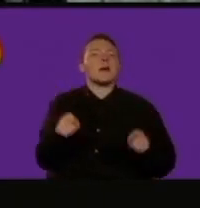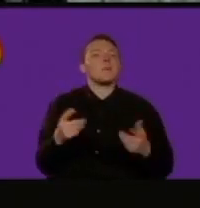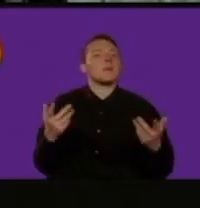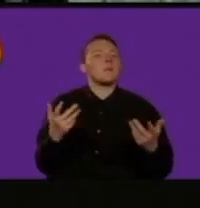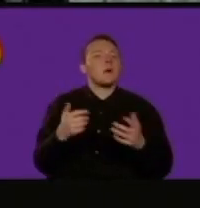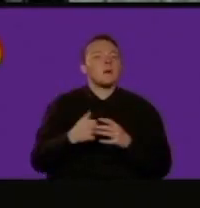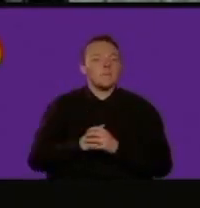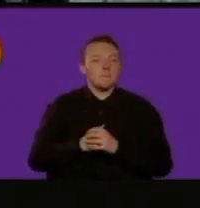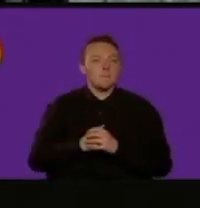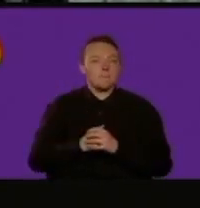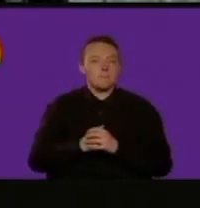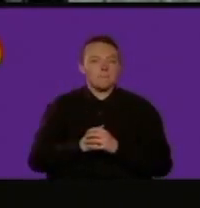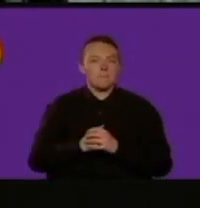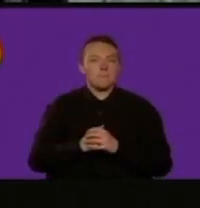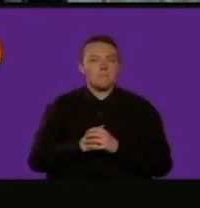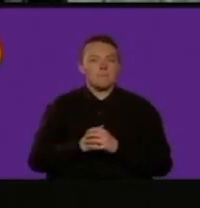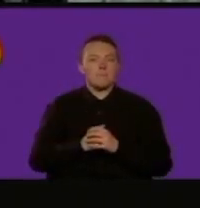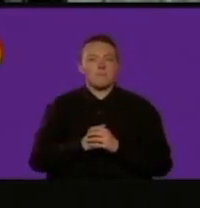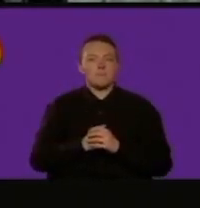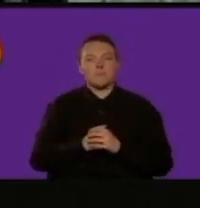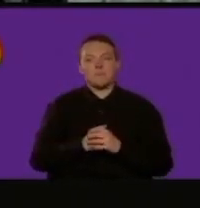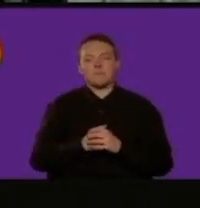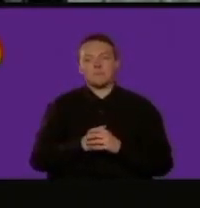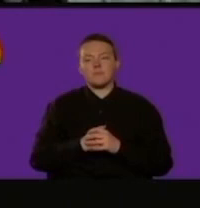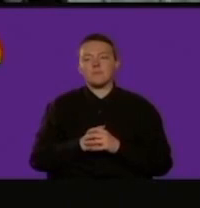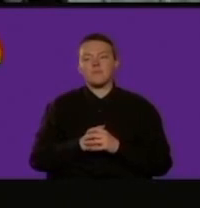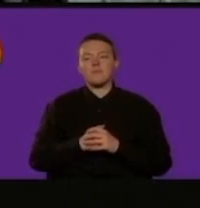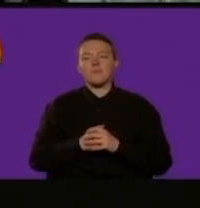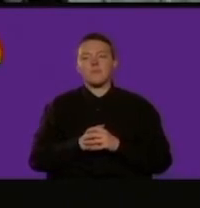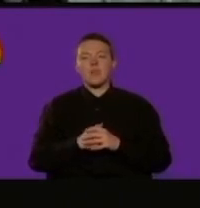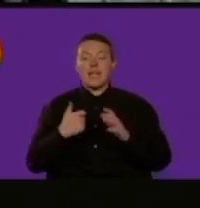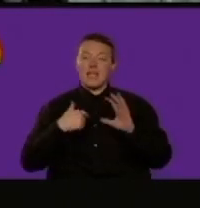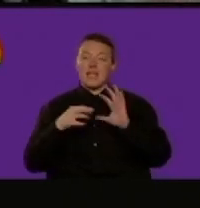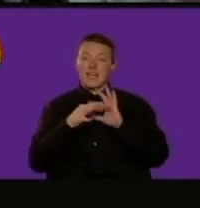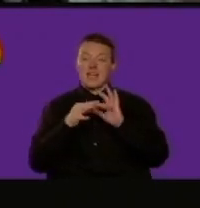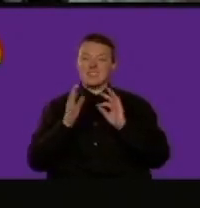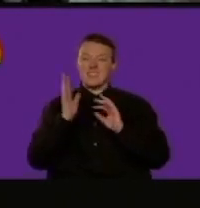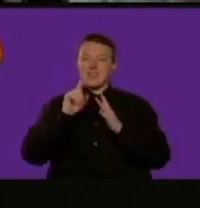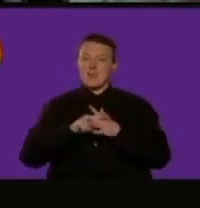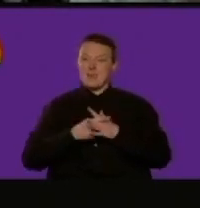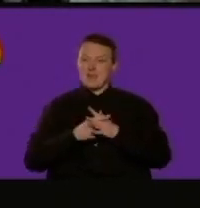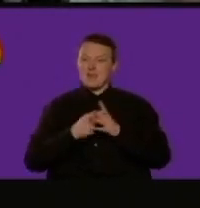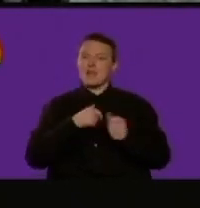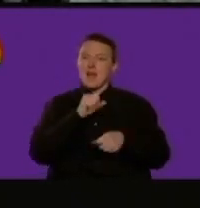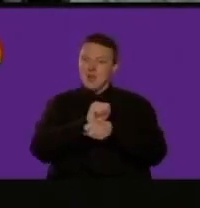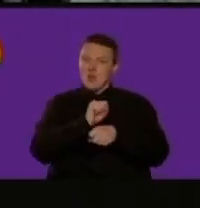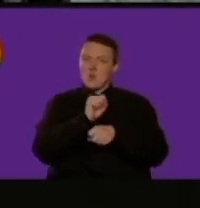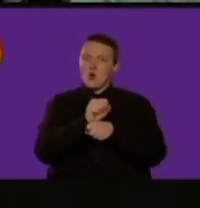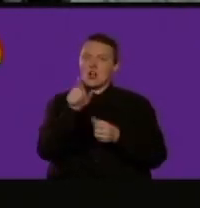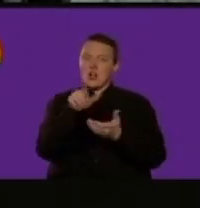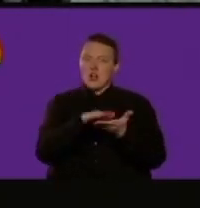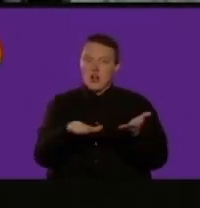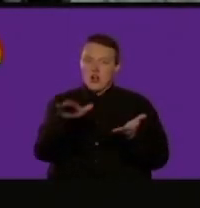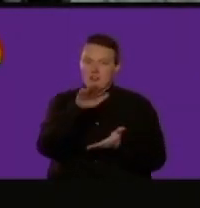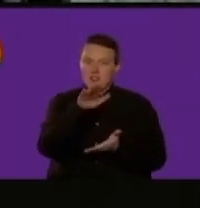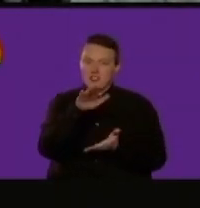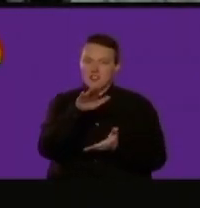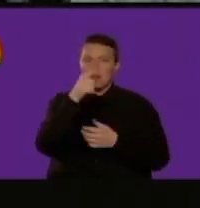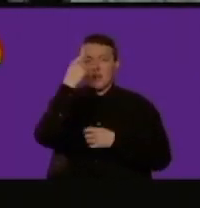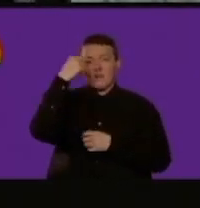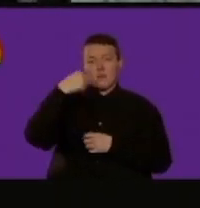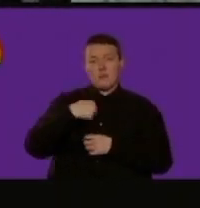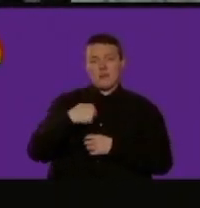universities around the world. And something else is that we are trying that teachers work with